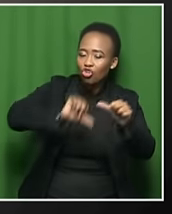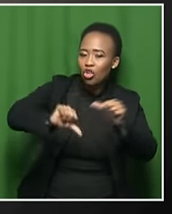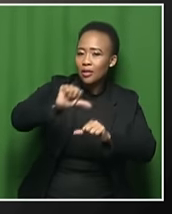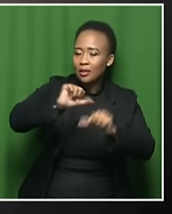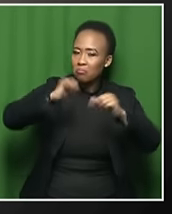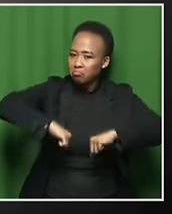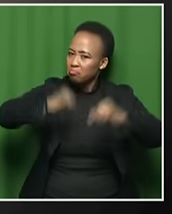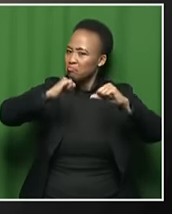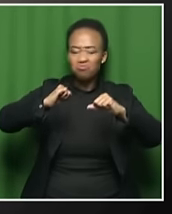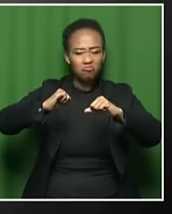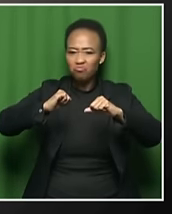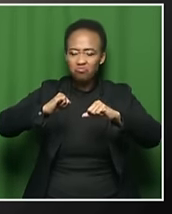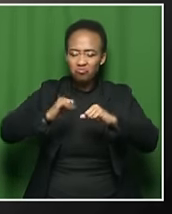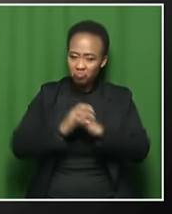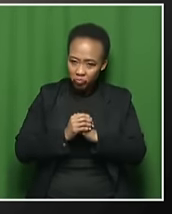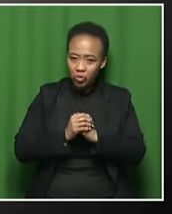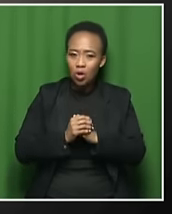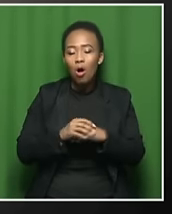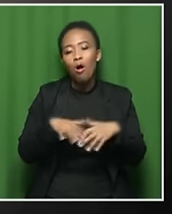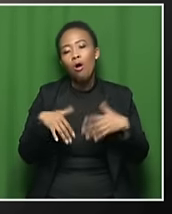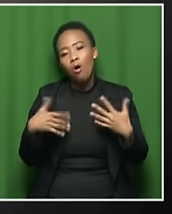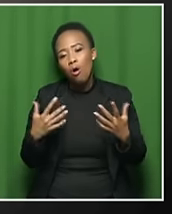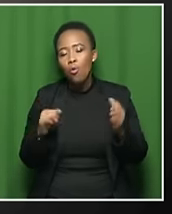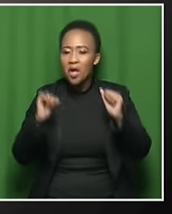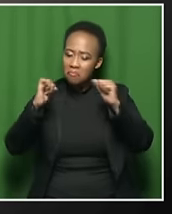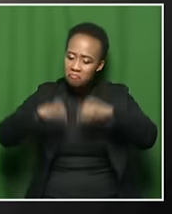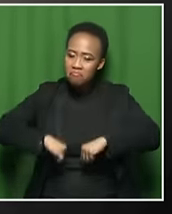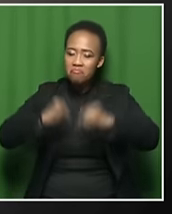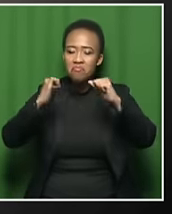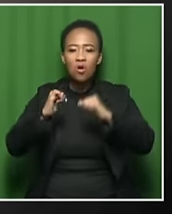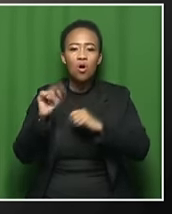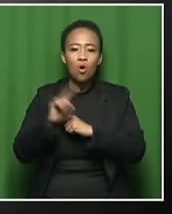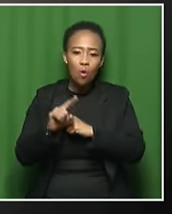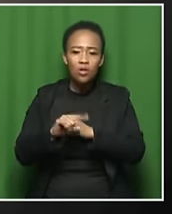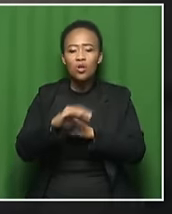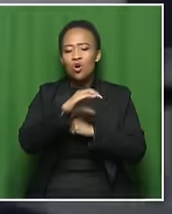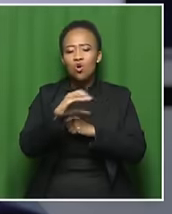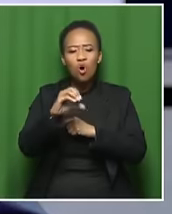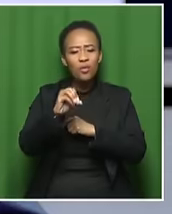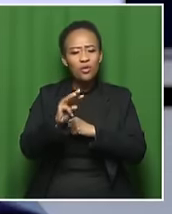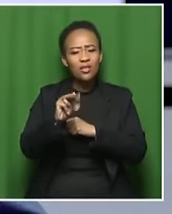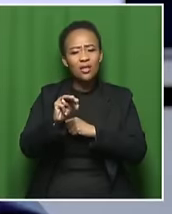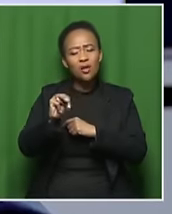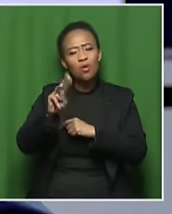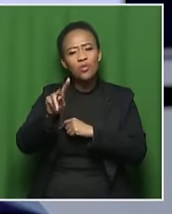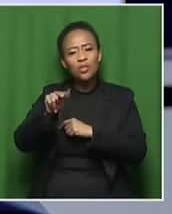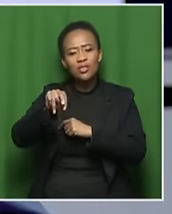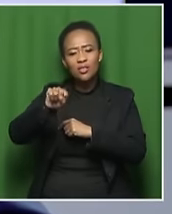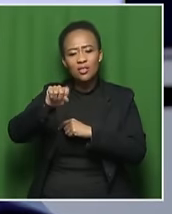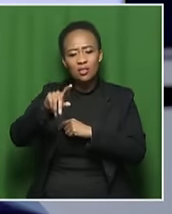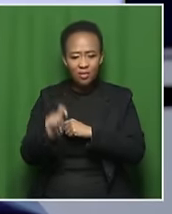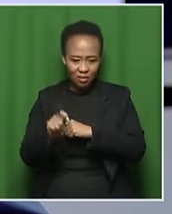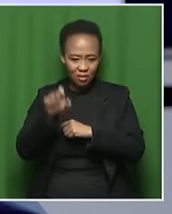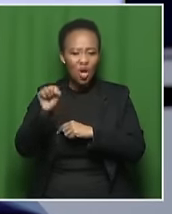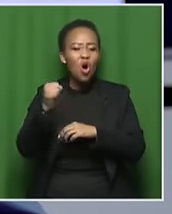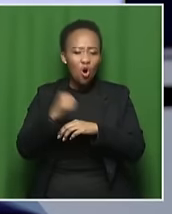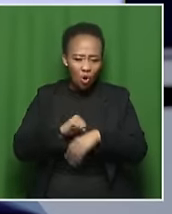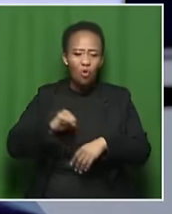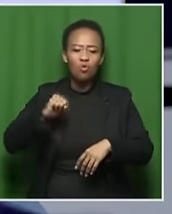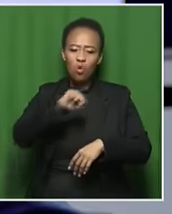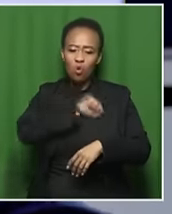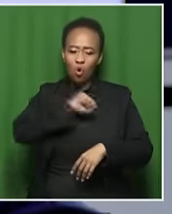do we subscribe to the notion of communist Marxist ideology. We believe in a free